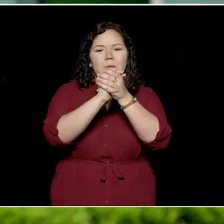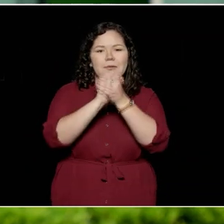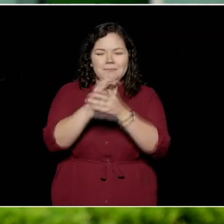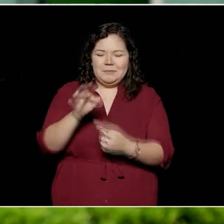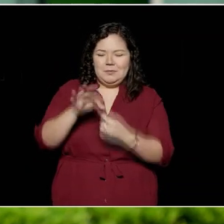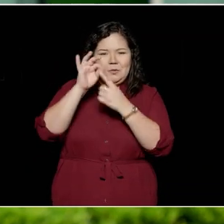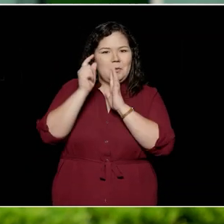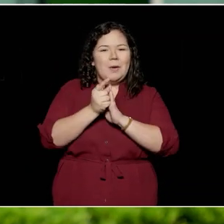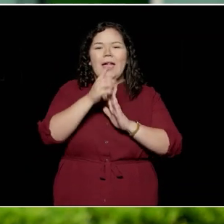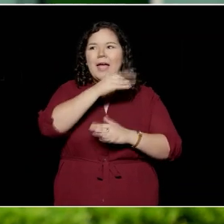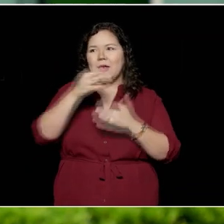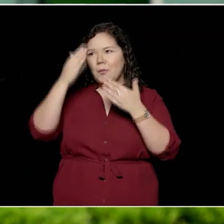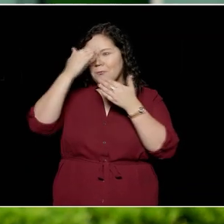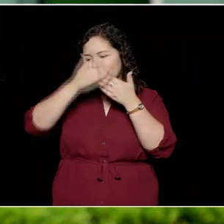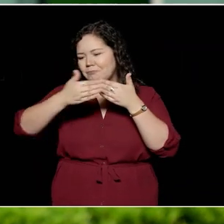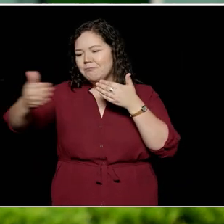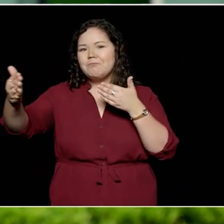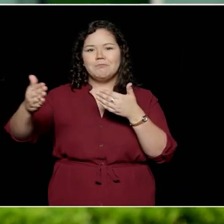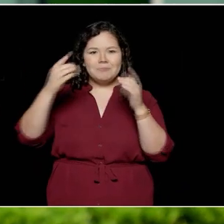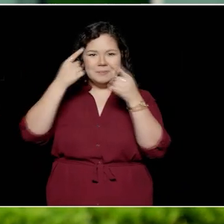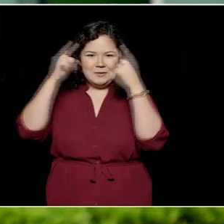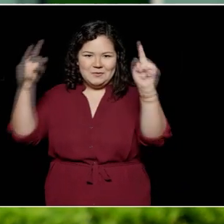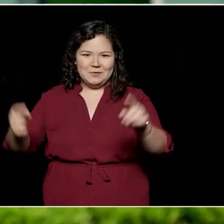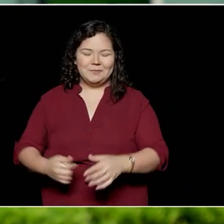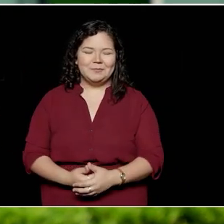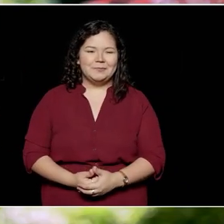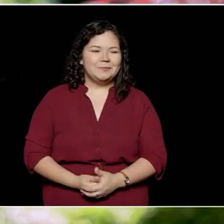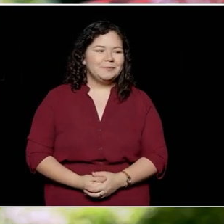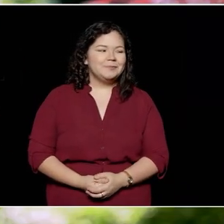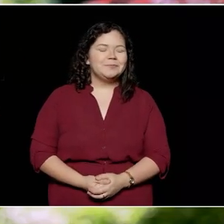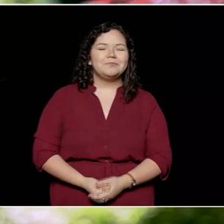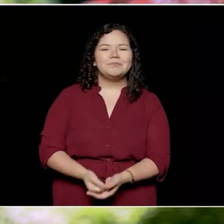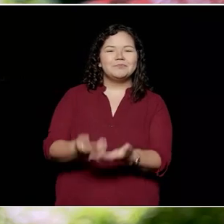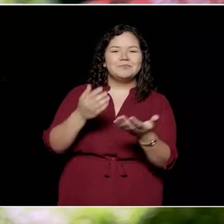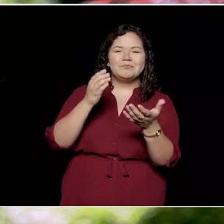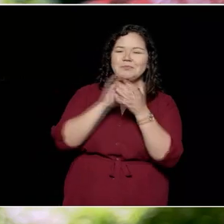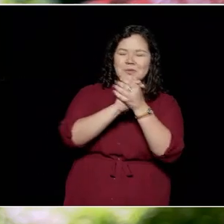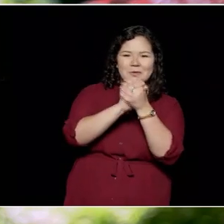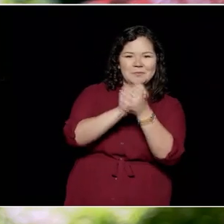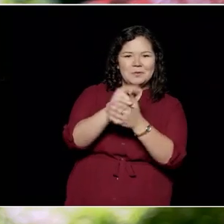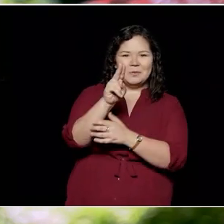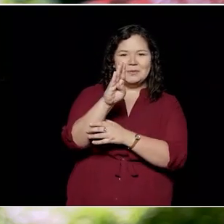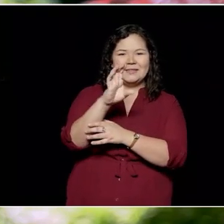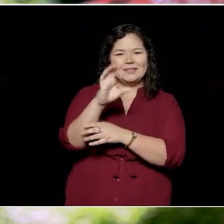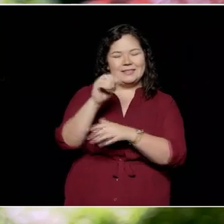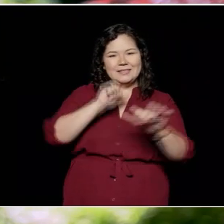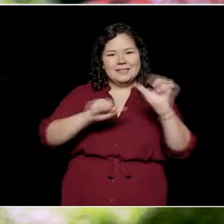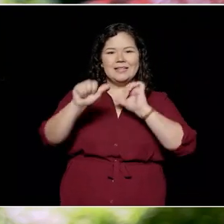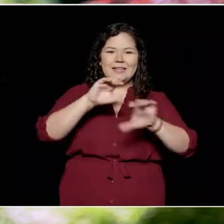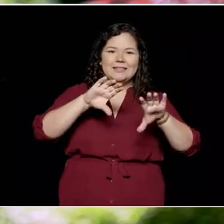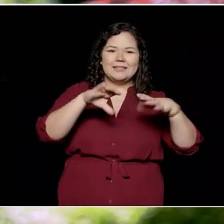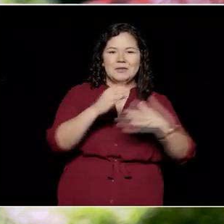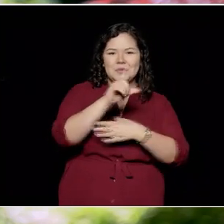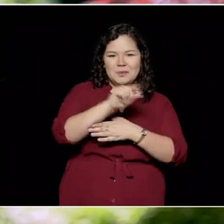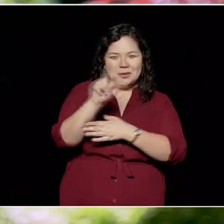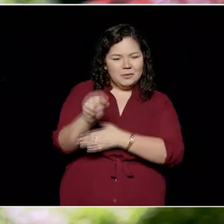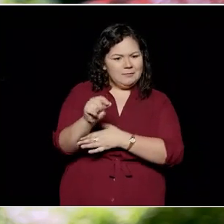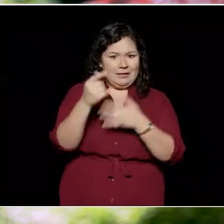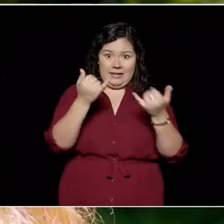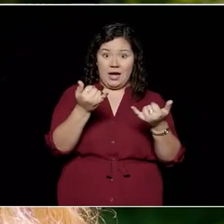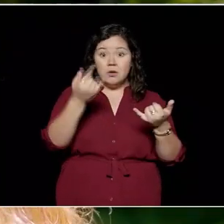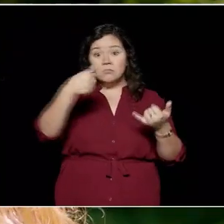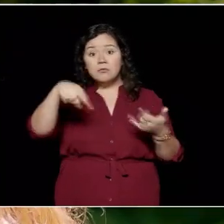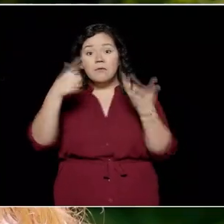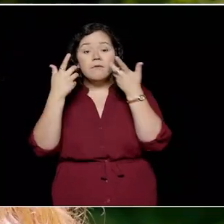special milestone, and best wishes on the road ahead. My heartfelt congratulations to you, the UBC Science Class of